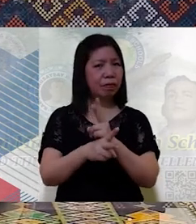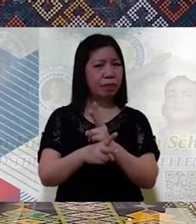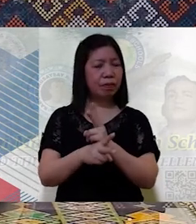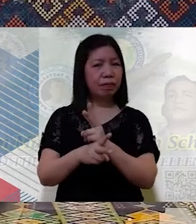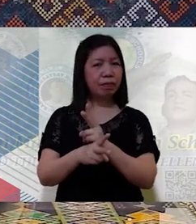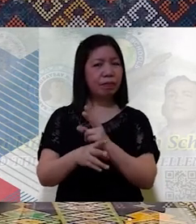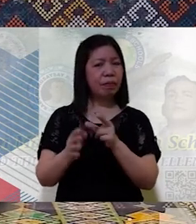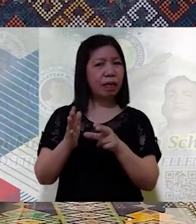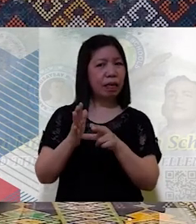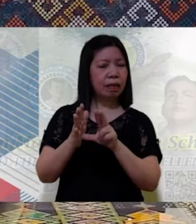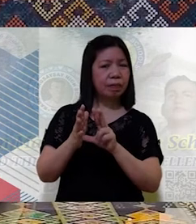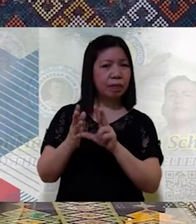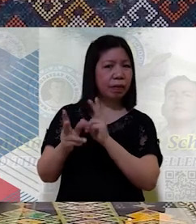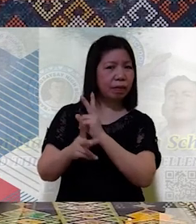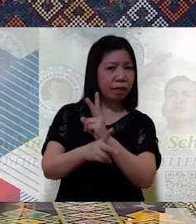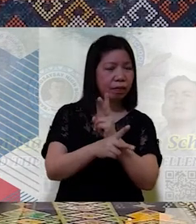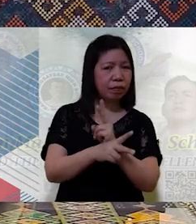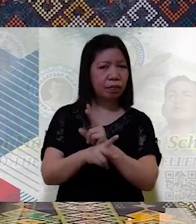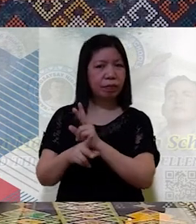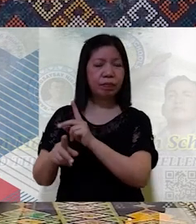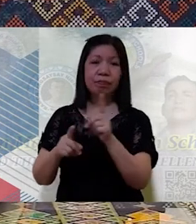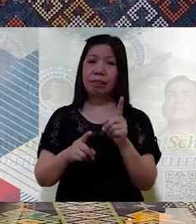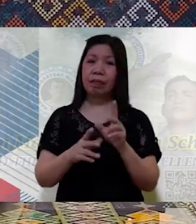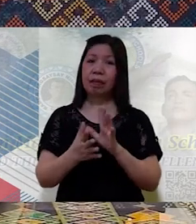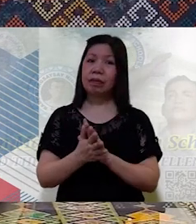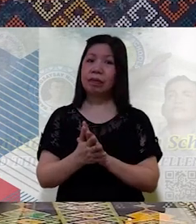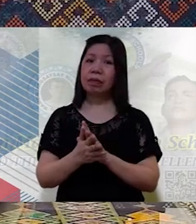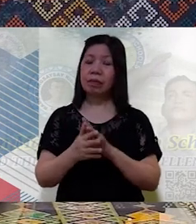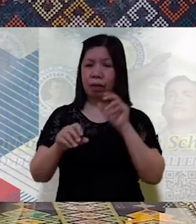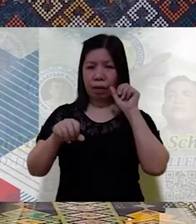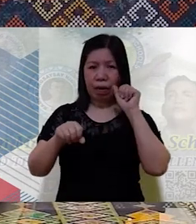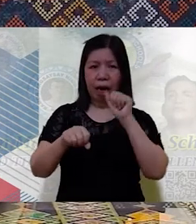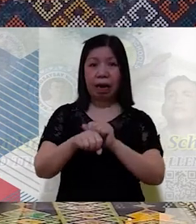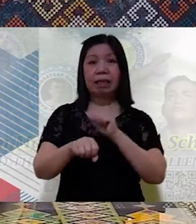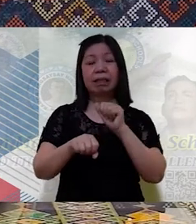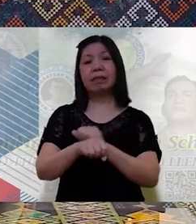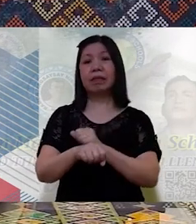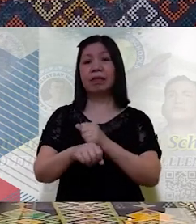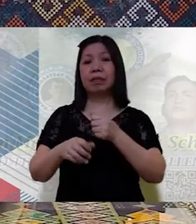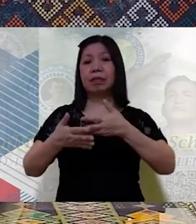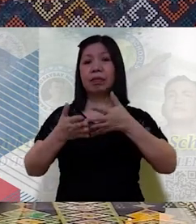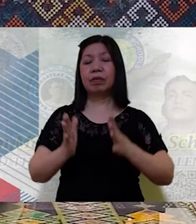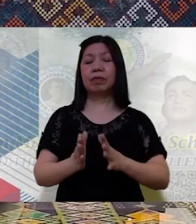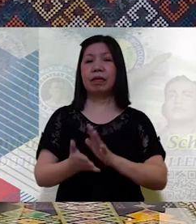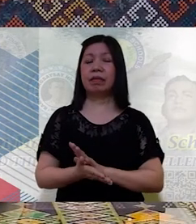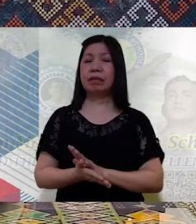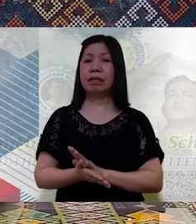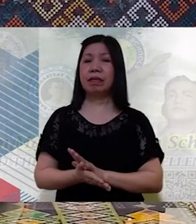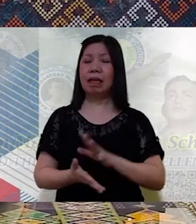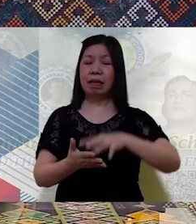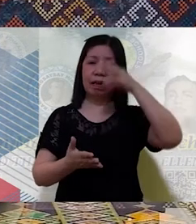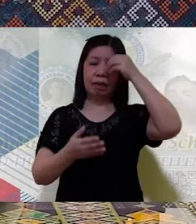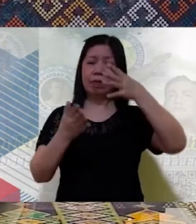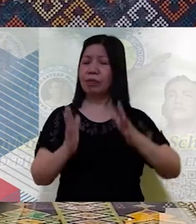review and careful supervision of the work of our pupils and our learners, this event